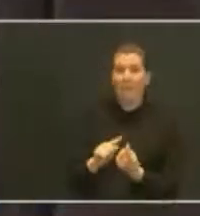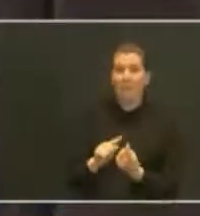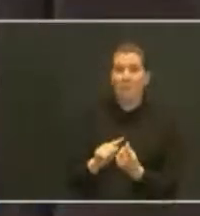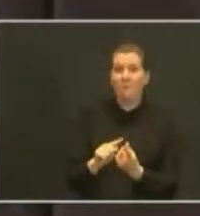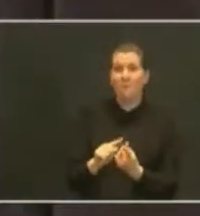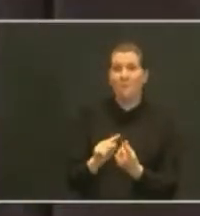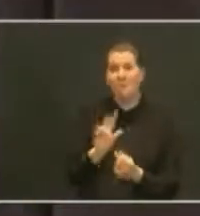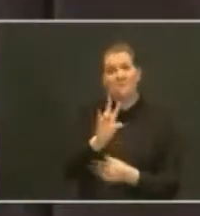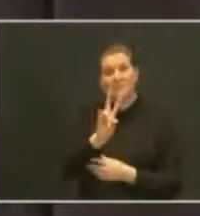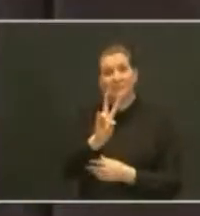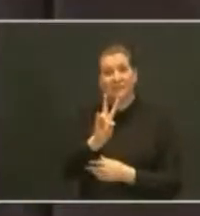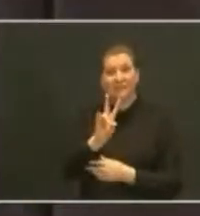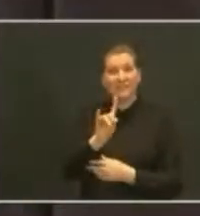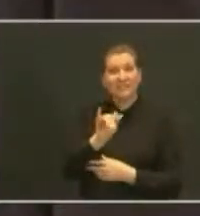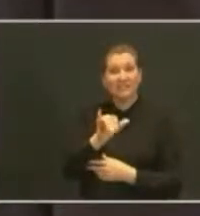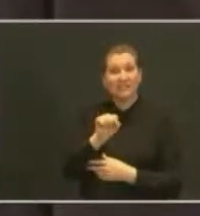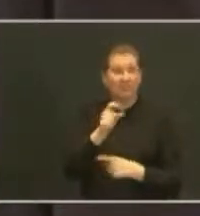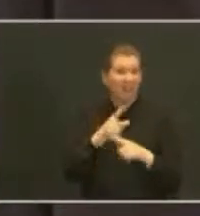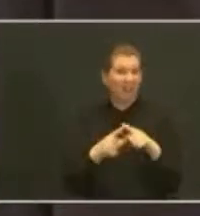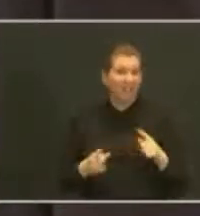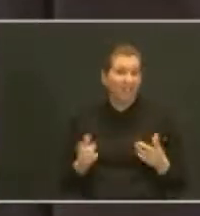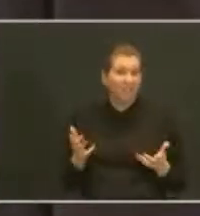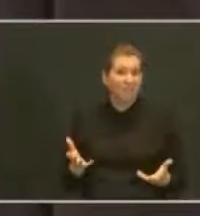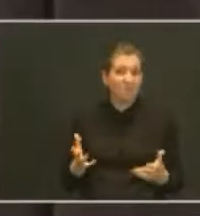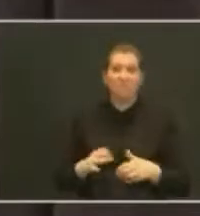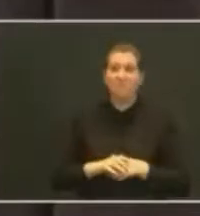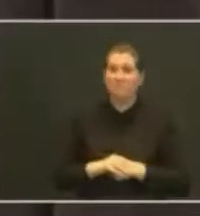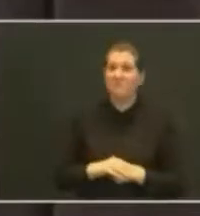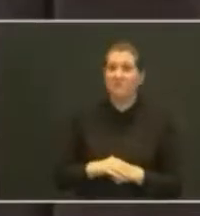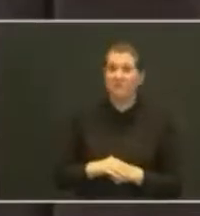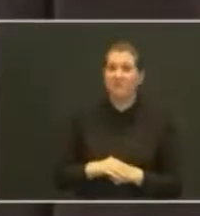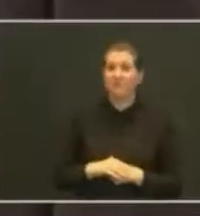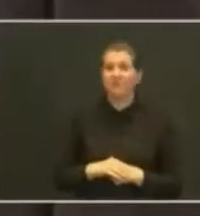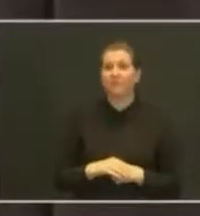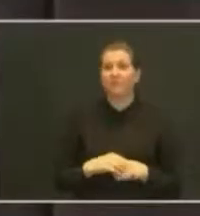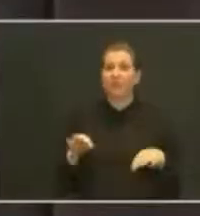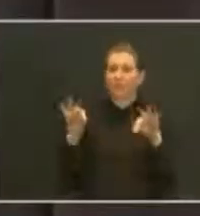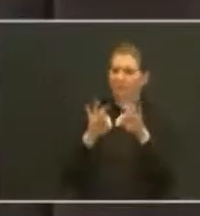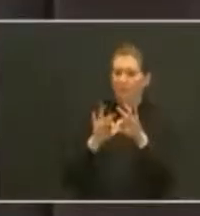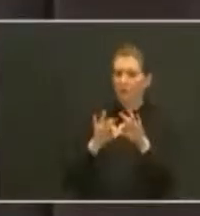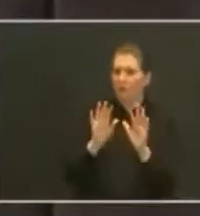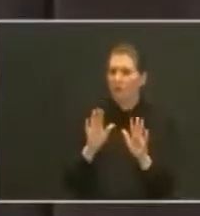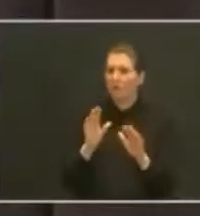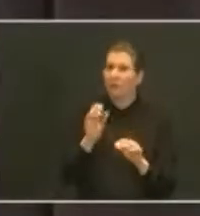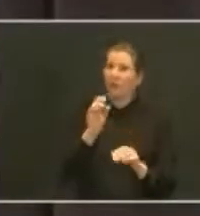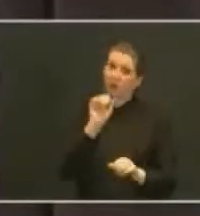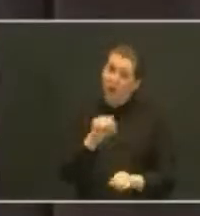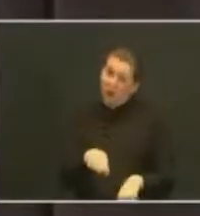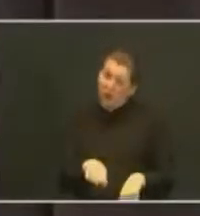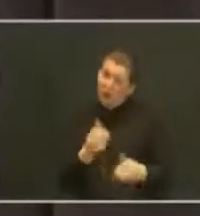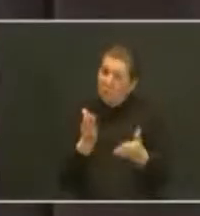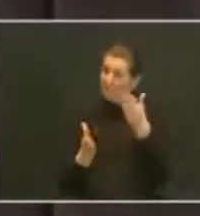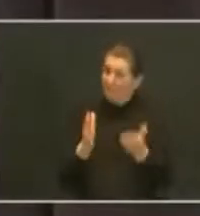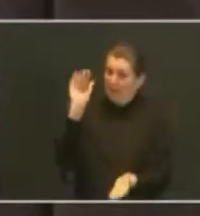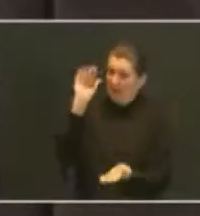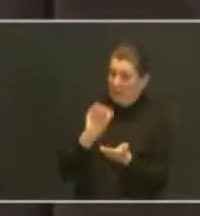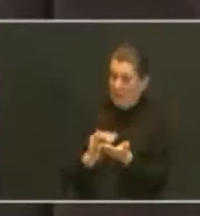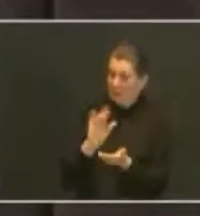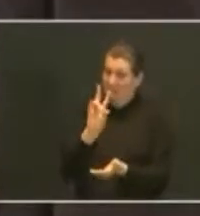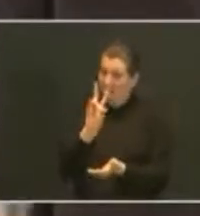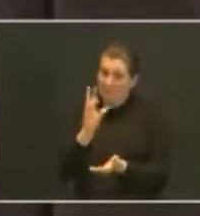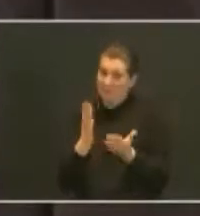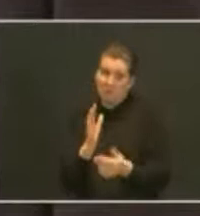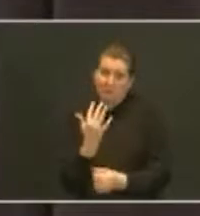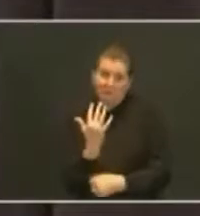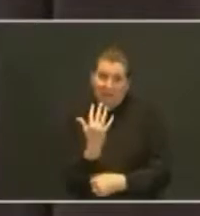end when the shot is administered to 7 days or fewer. That's what our goal is. As